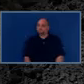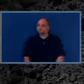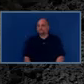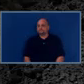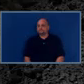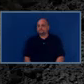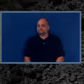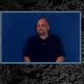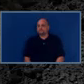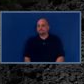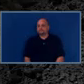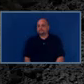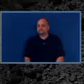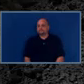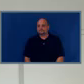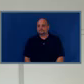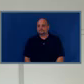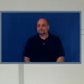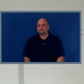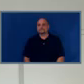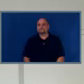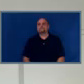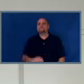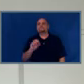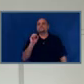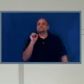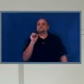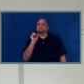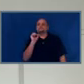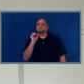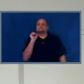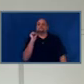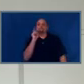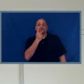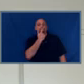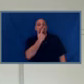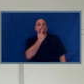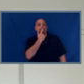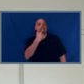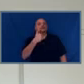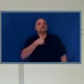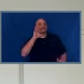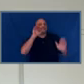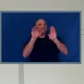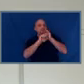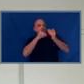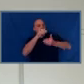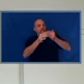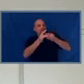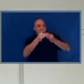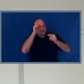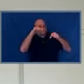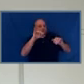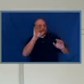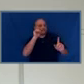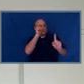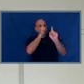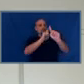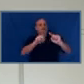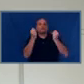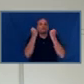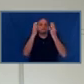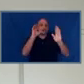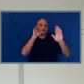Yeah, so I can get this question as the image processing lead for the mission. So many of the images that were